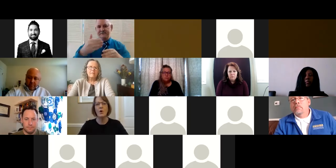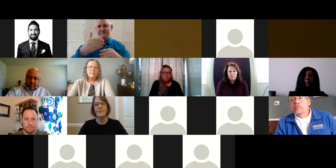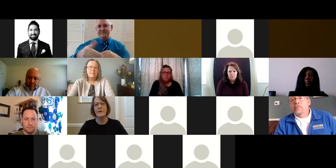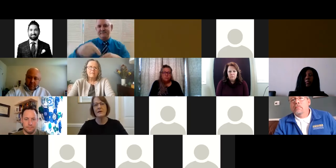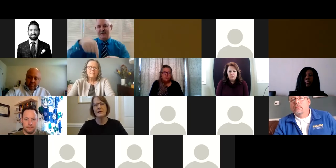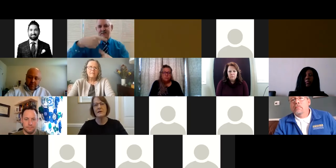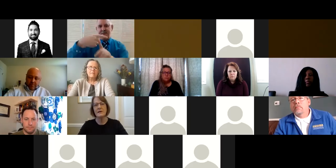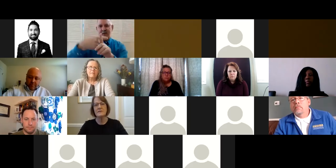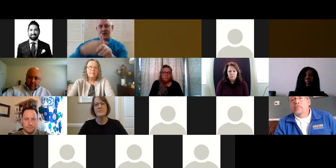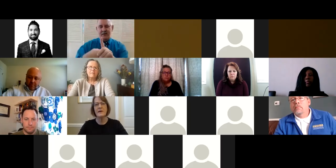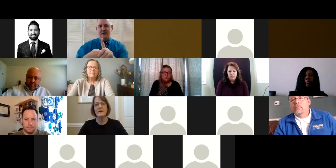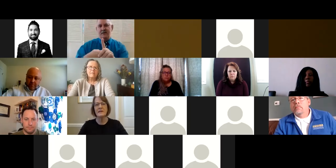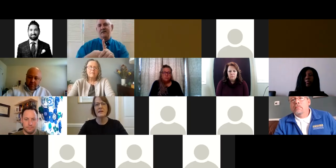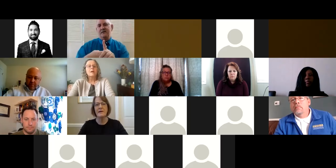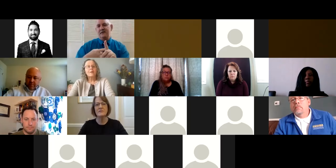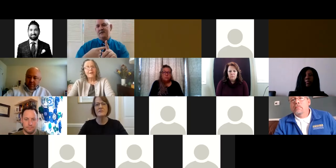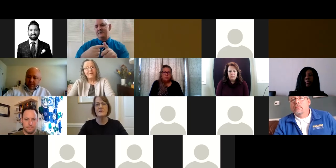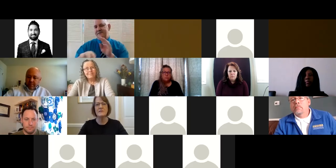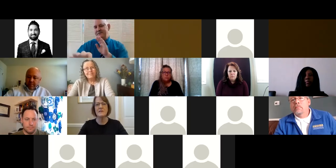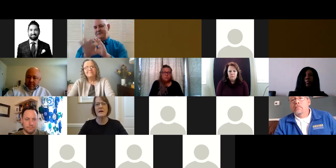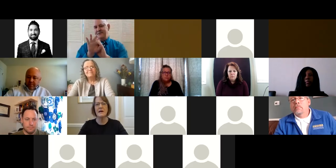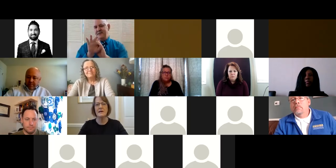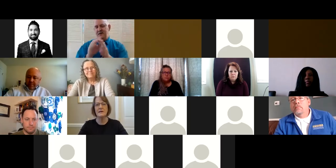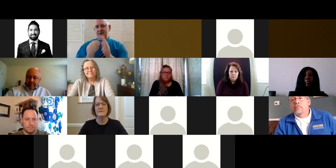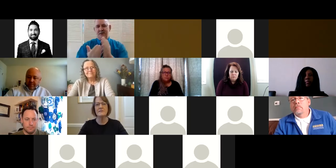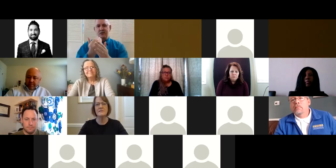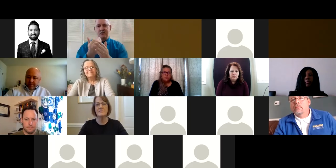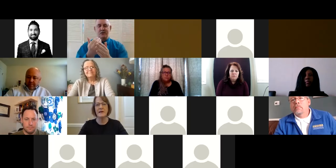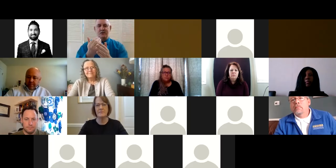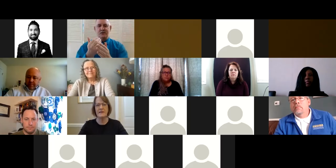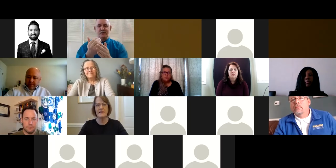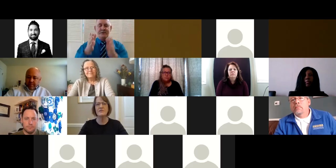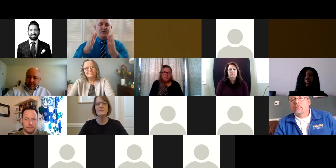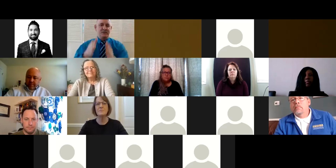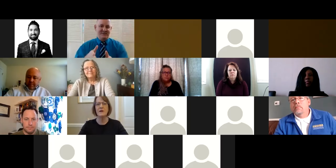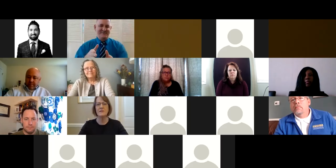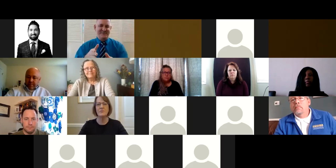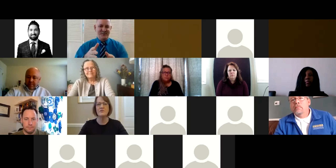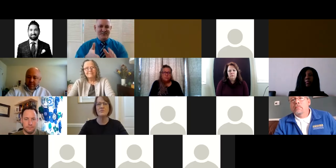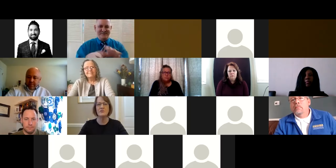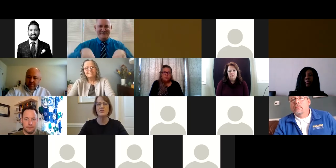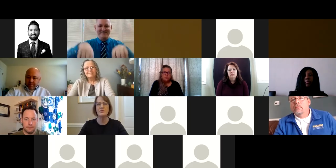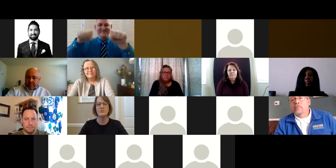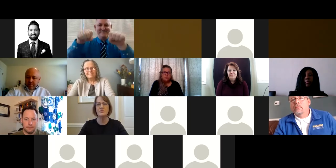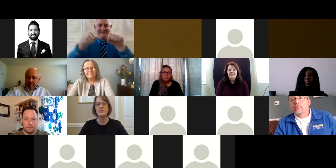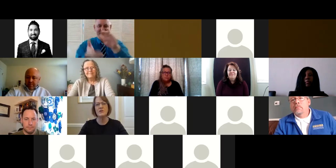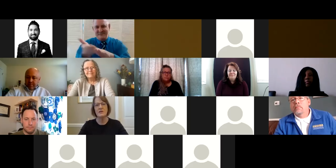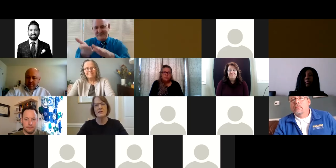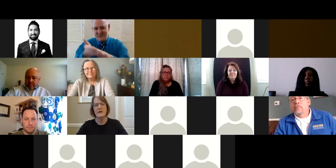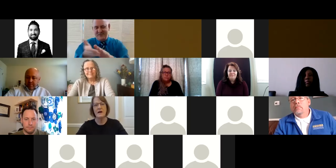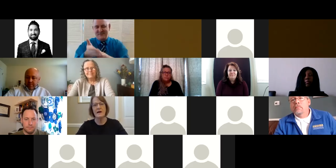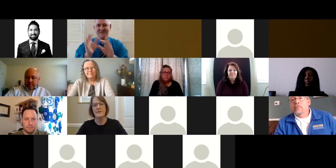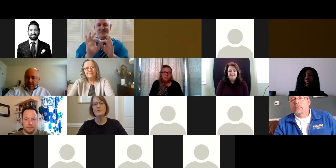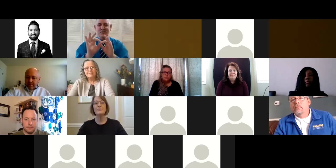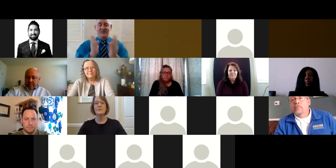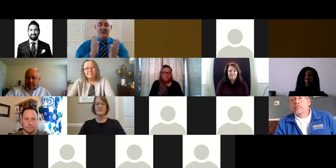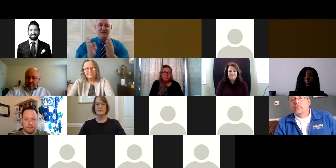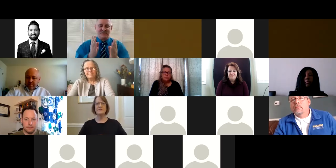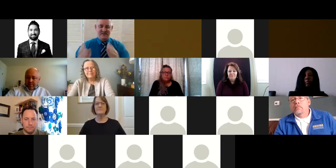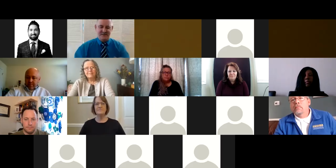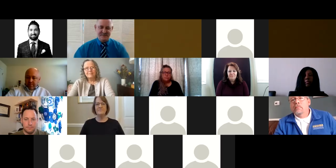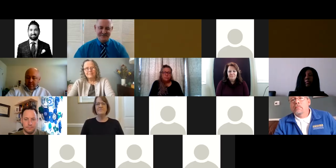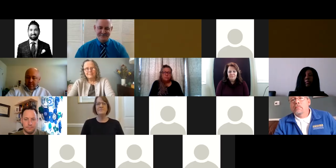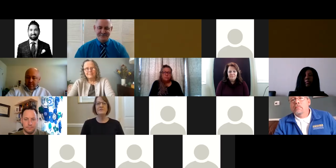we're hoping to make an announcement sometime later this month once we choose the new